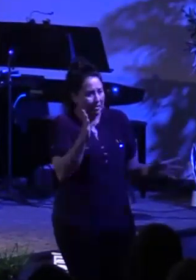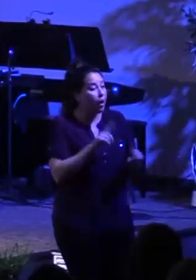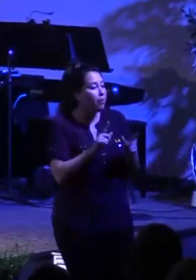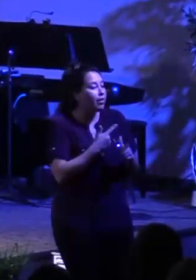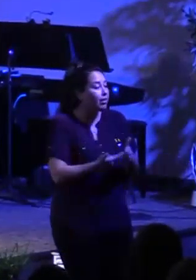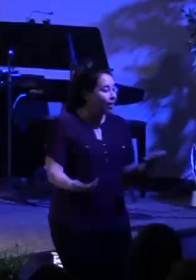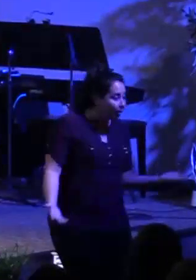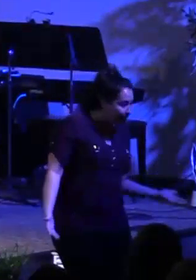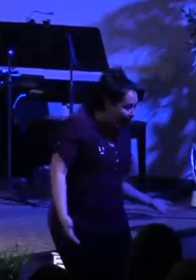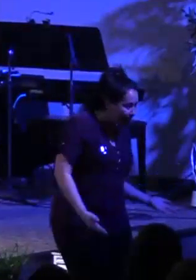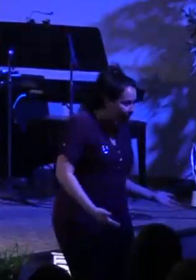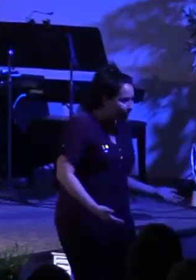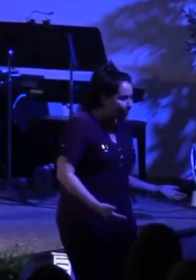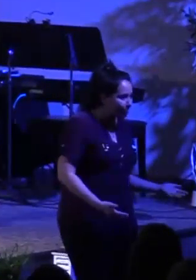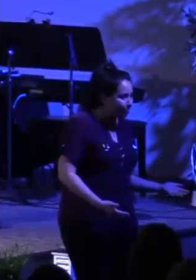then